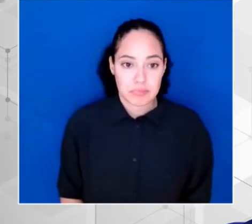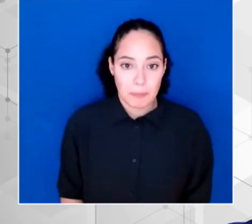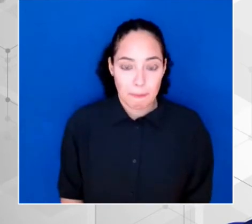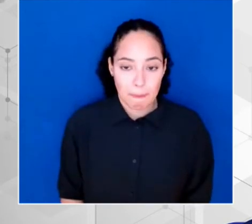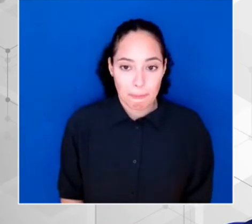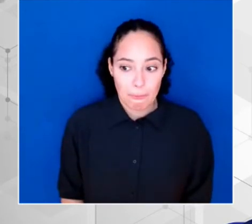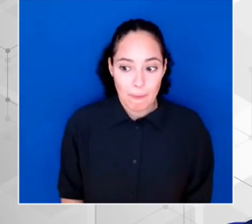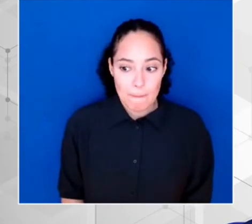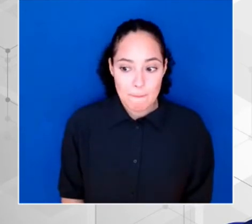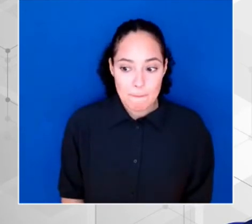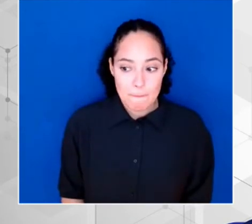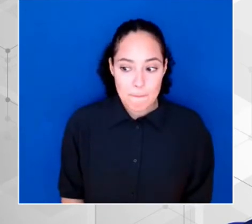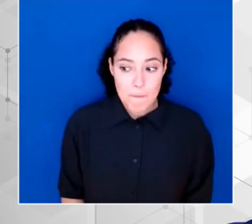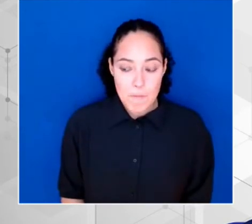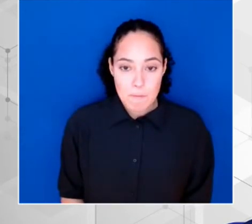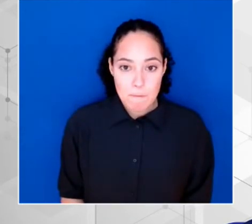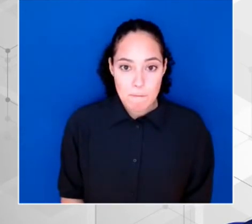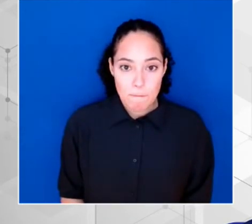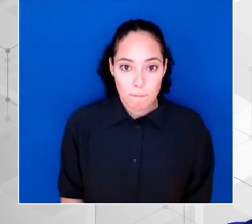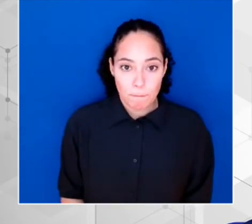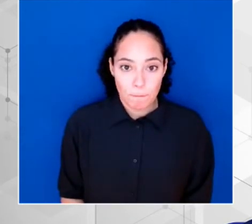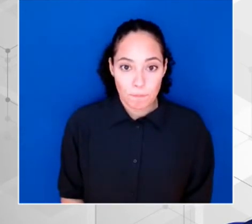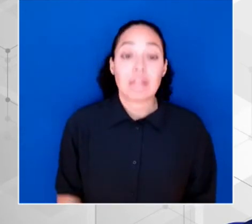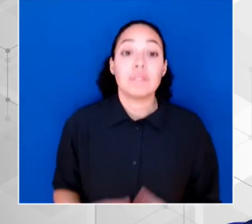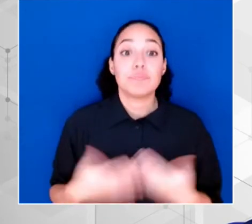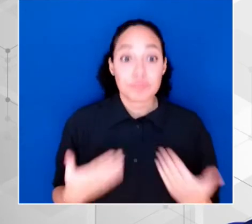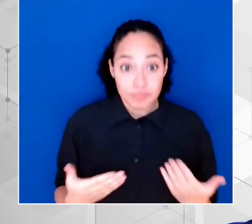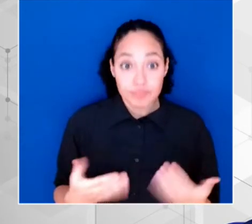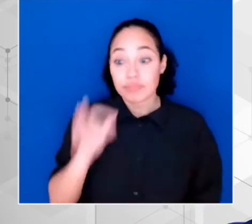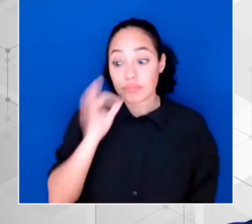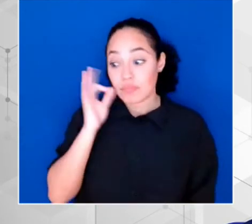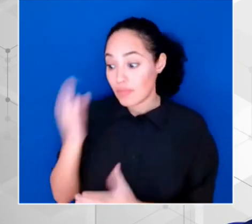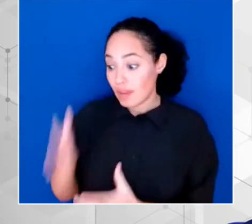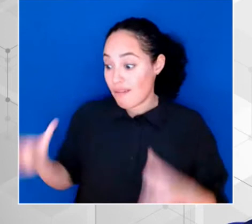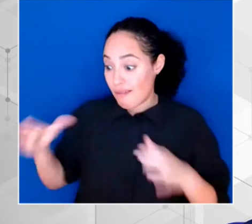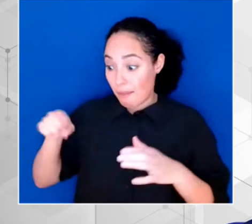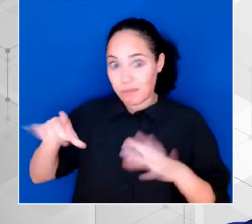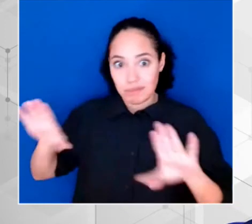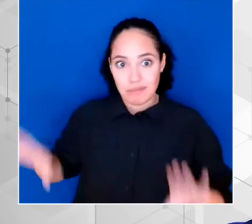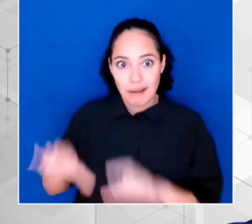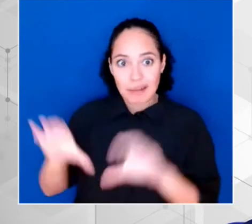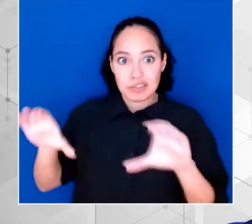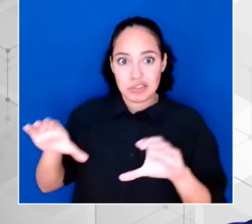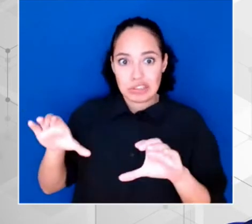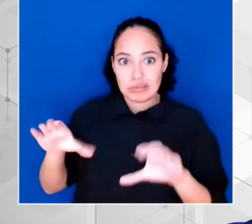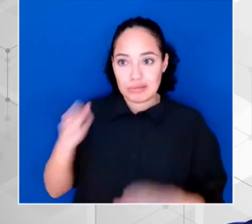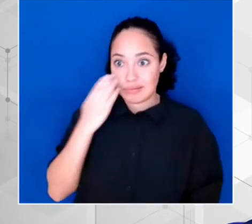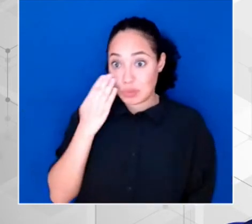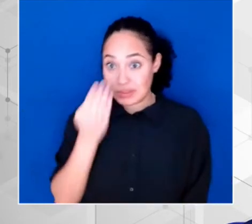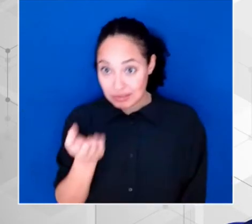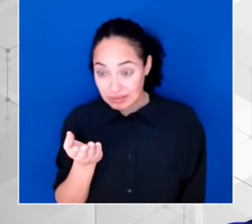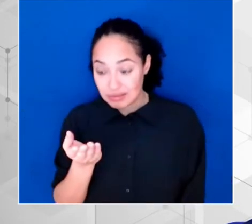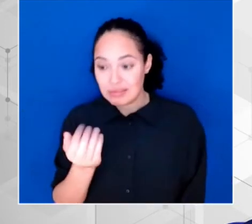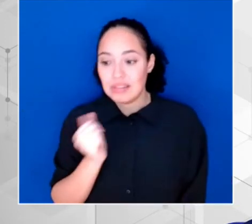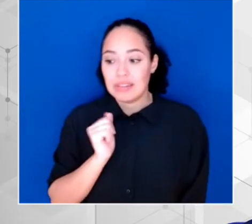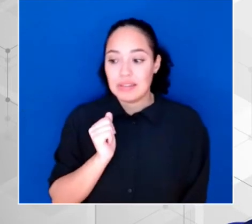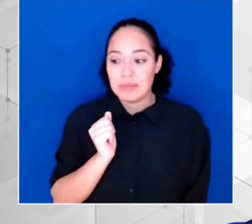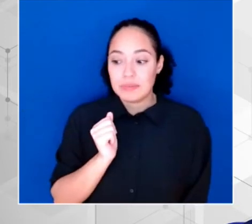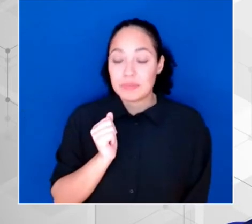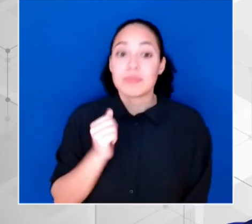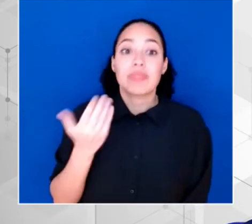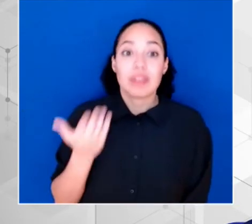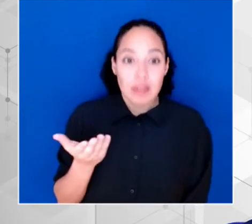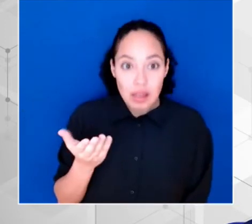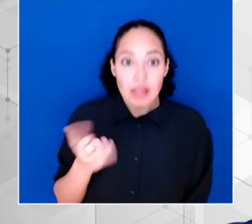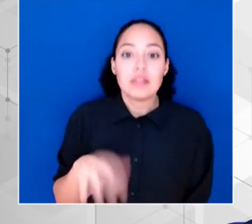Once you see a GitHub action, you can click in details. You can see of course, the running details and the